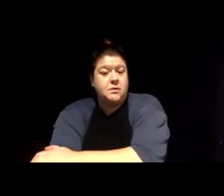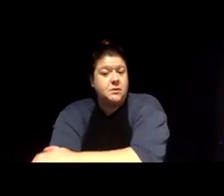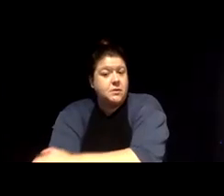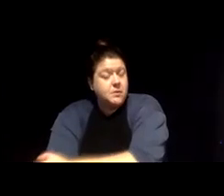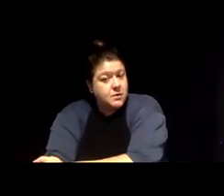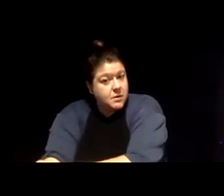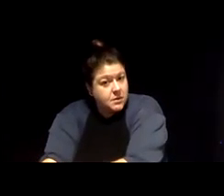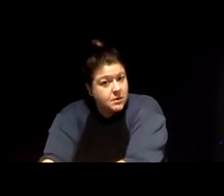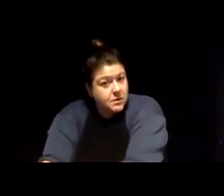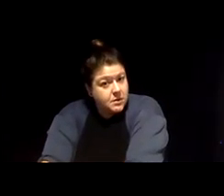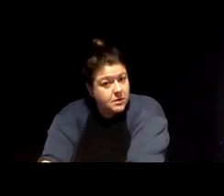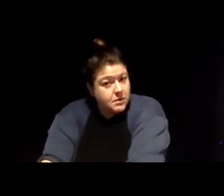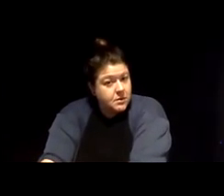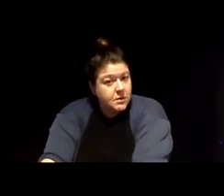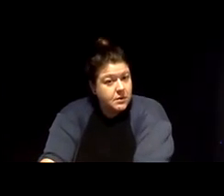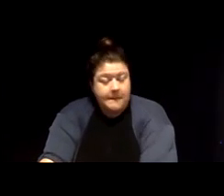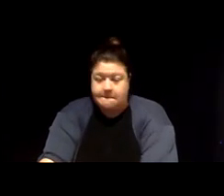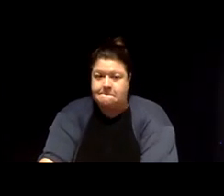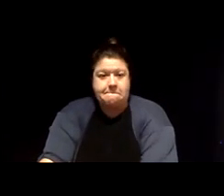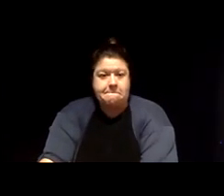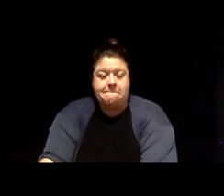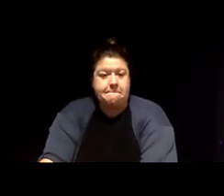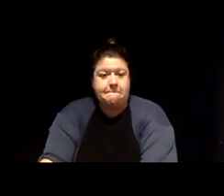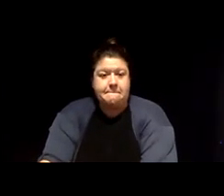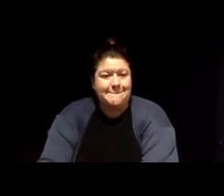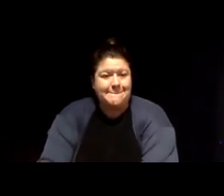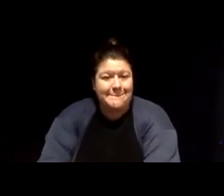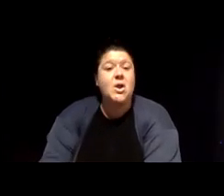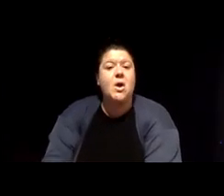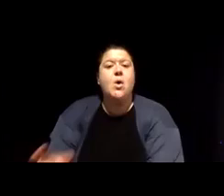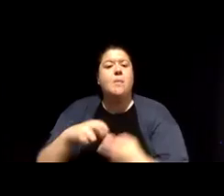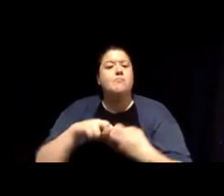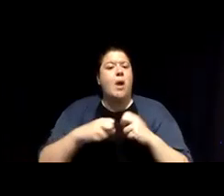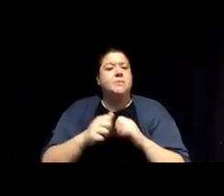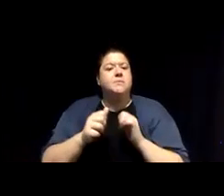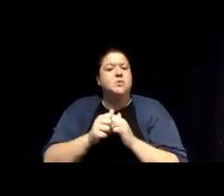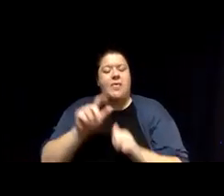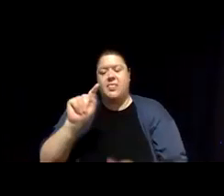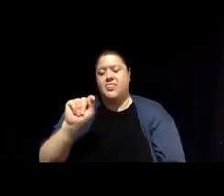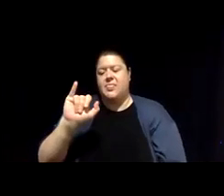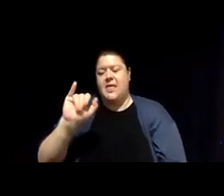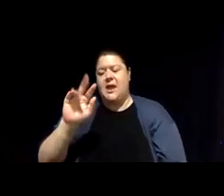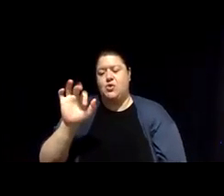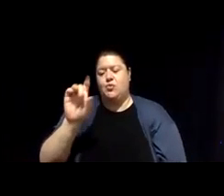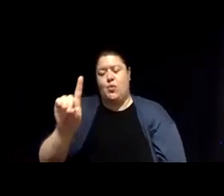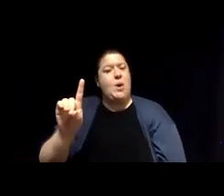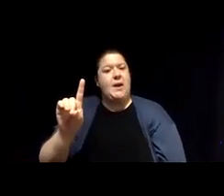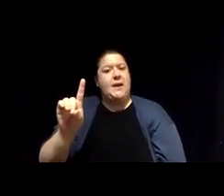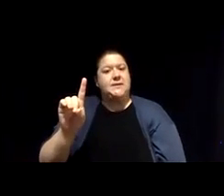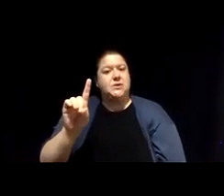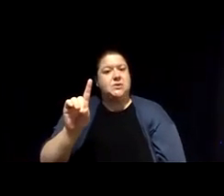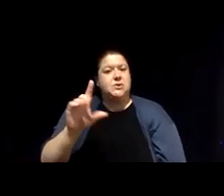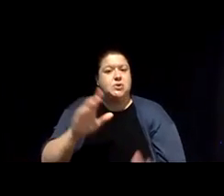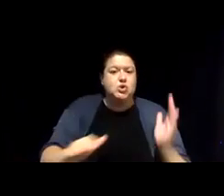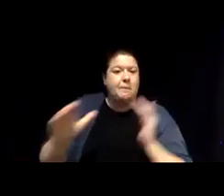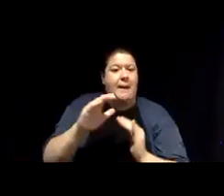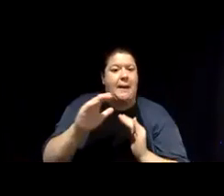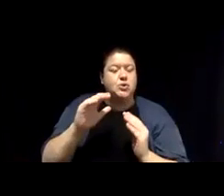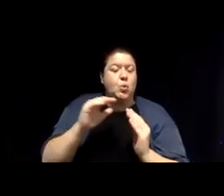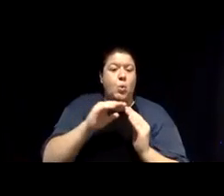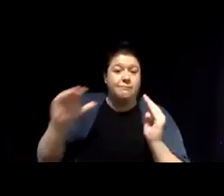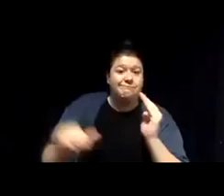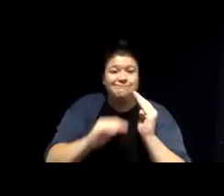Problems with your thyroid. Problems with the thyroid, either overproduction or underproduction of